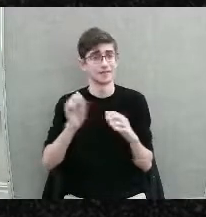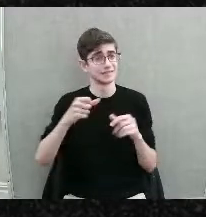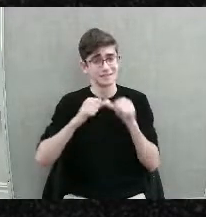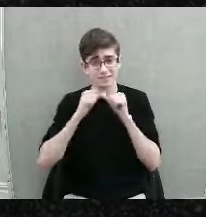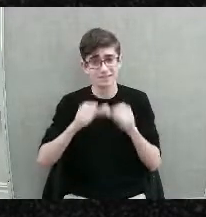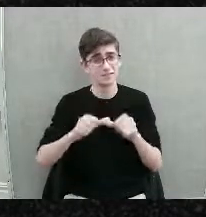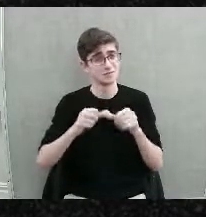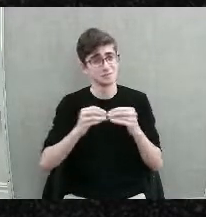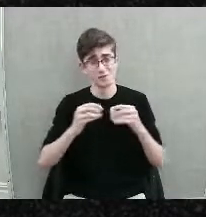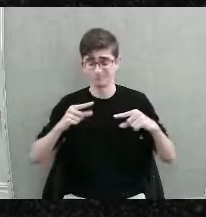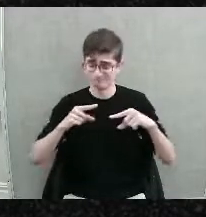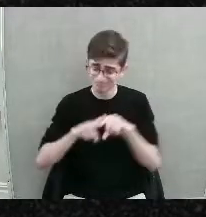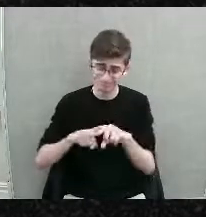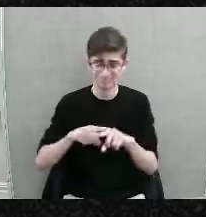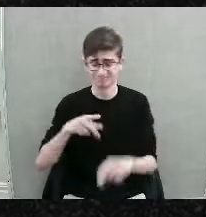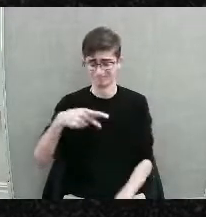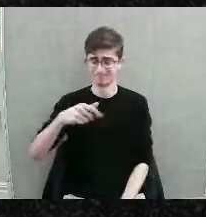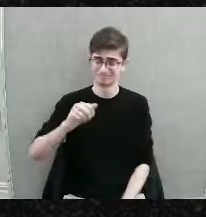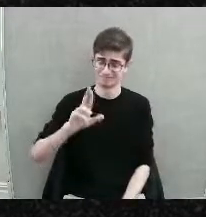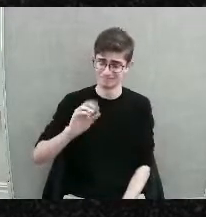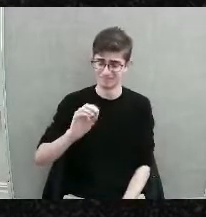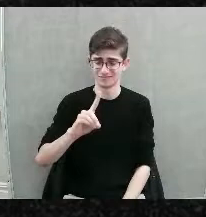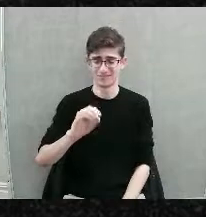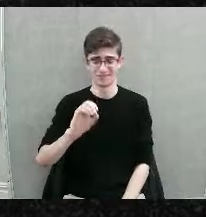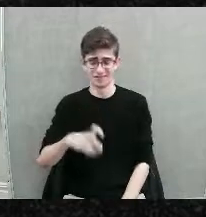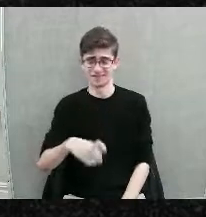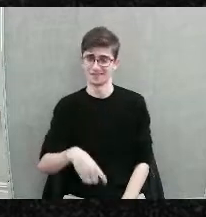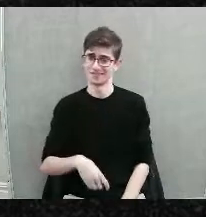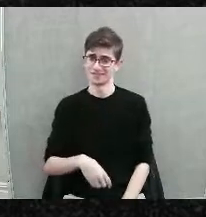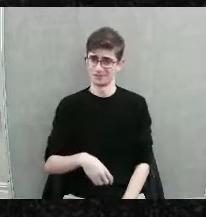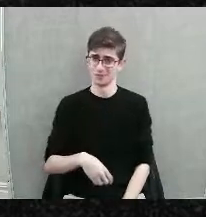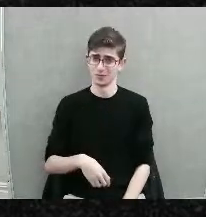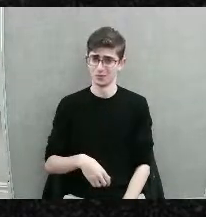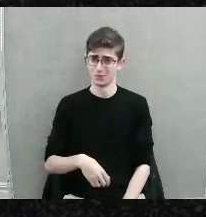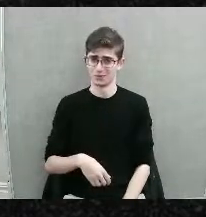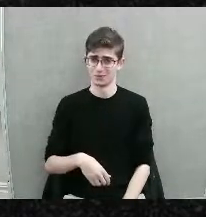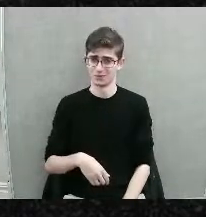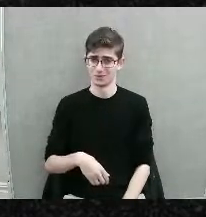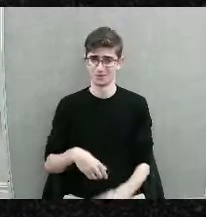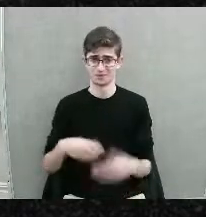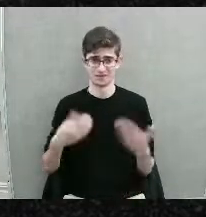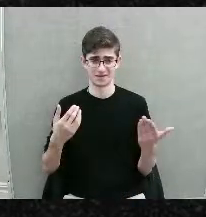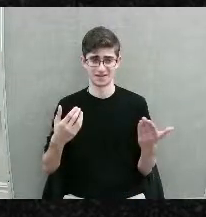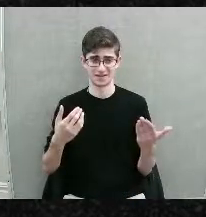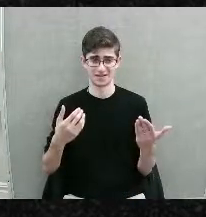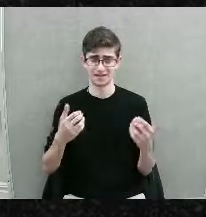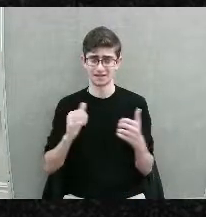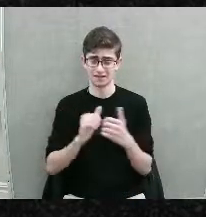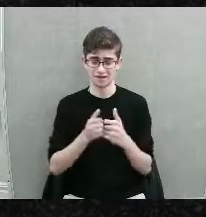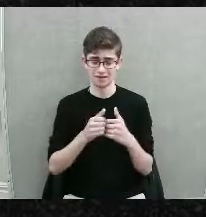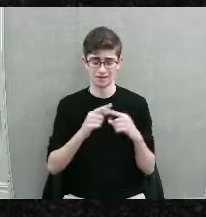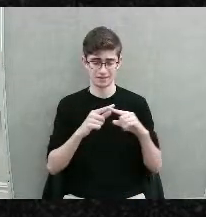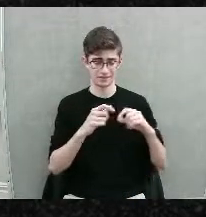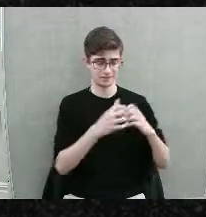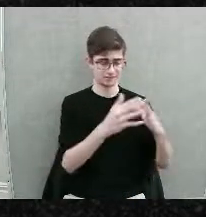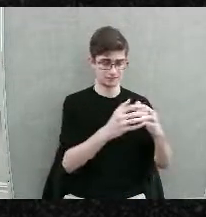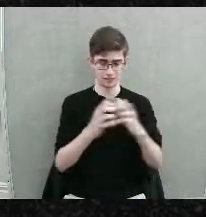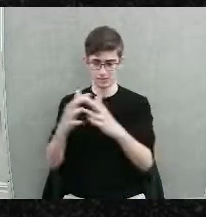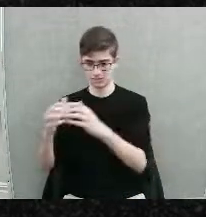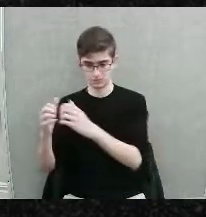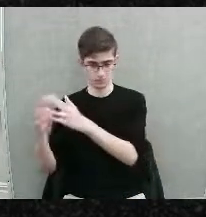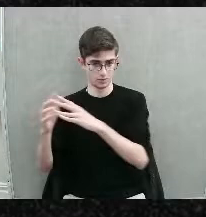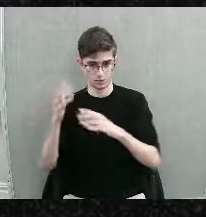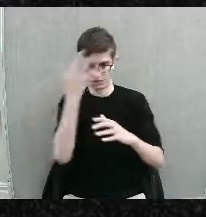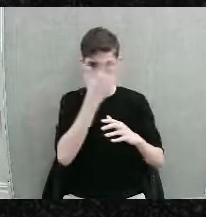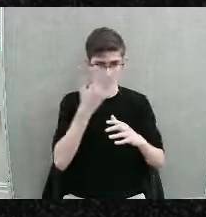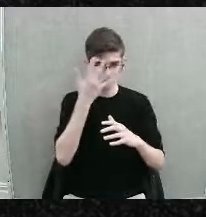paradoxical this moment was, and how paradoxical the formations we were looking at were as well, right? And I